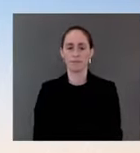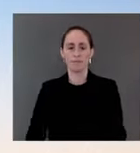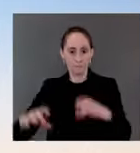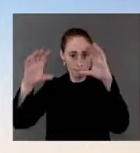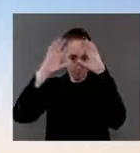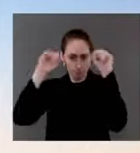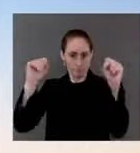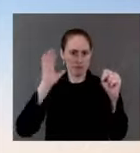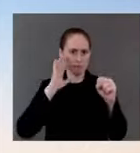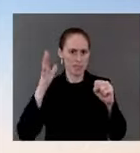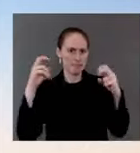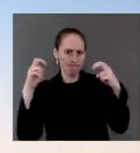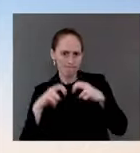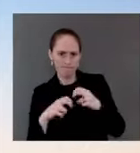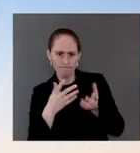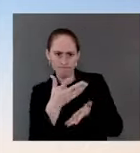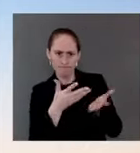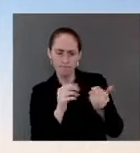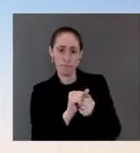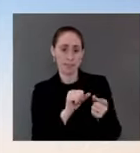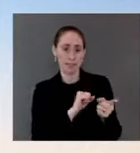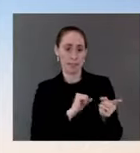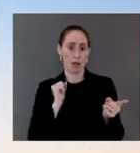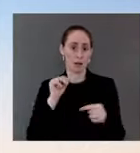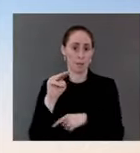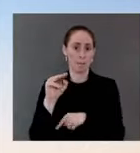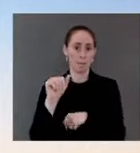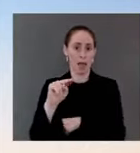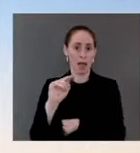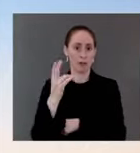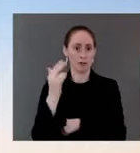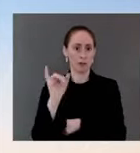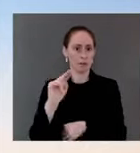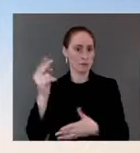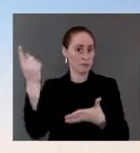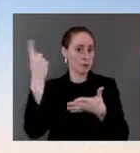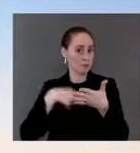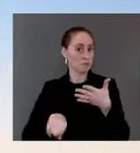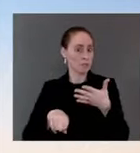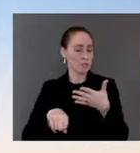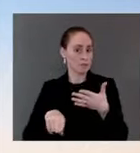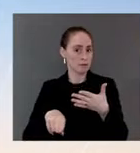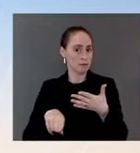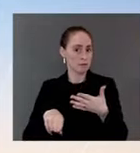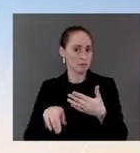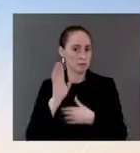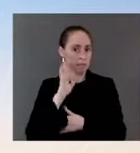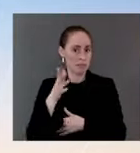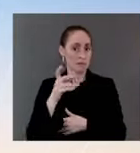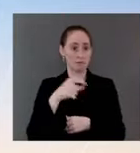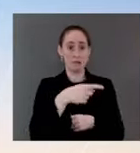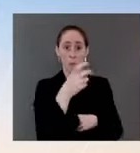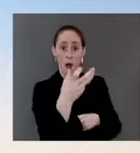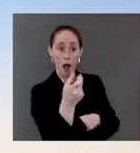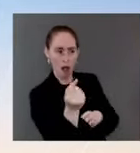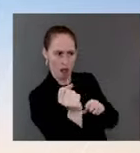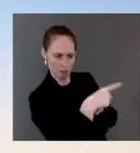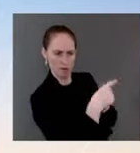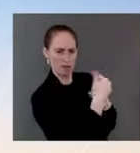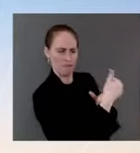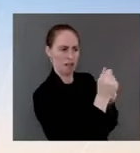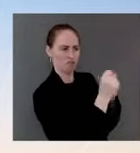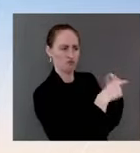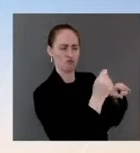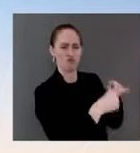speak to that further. As it relates to the question about the Supreme Court, ruling this morning. One, the president